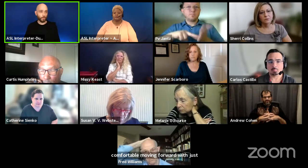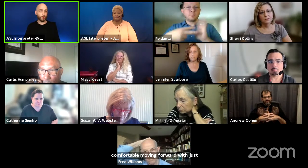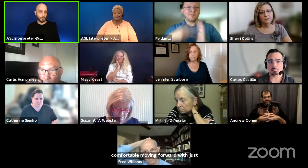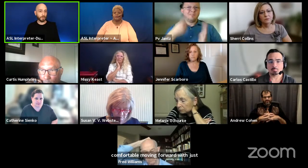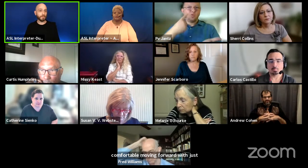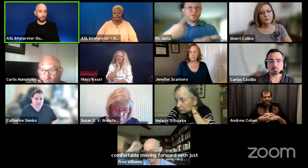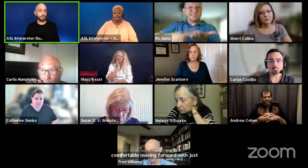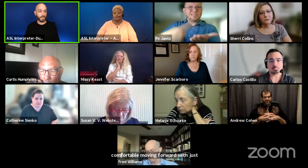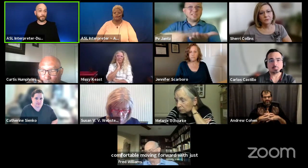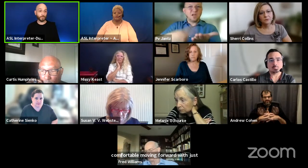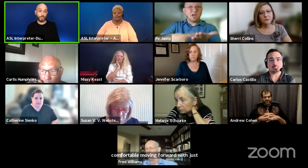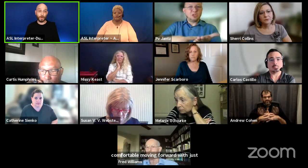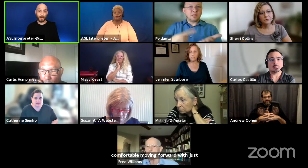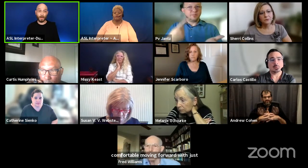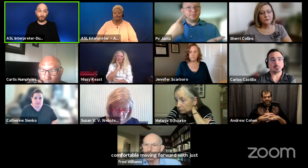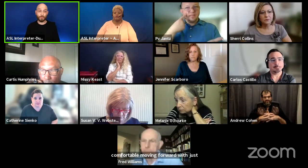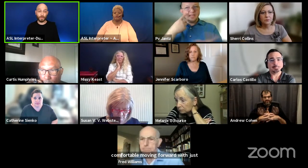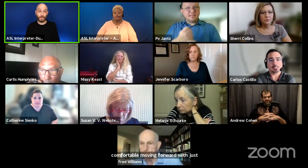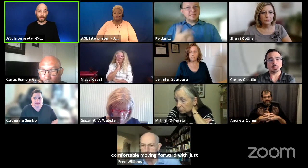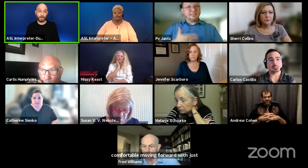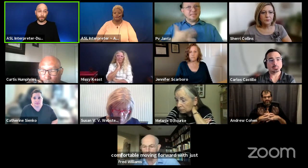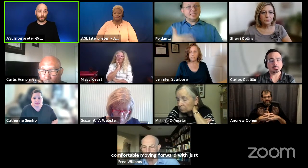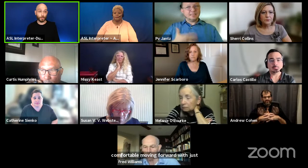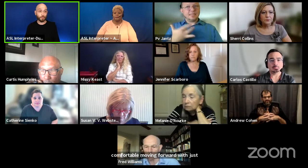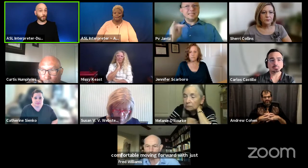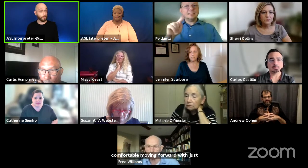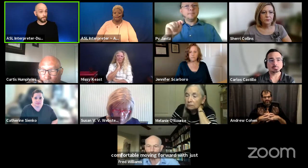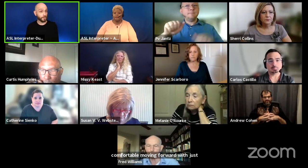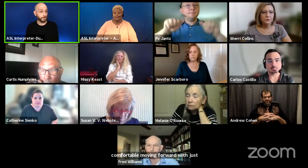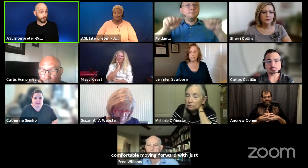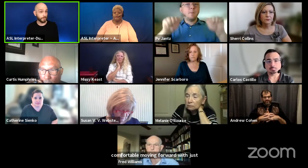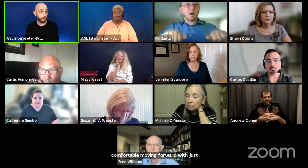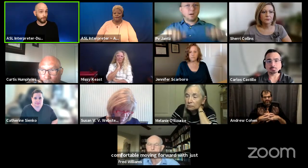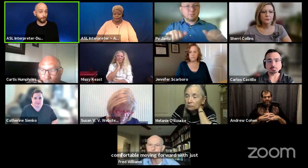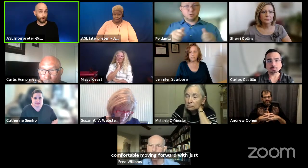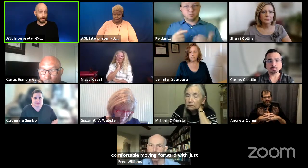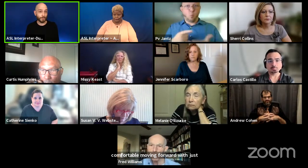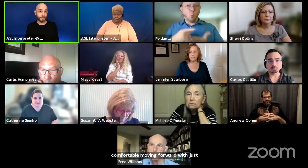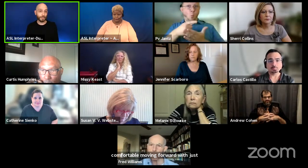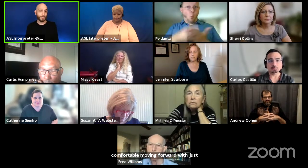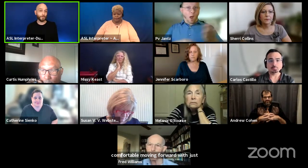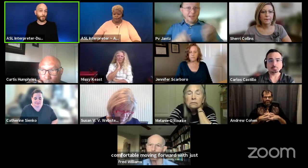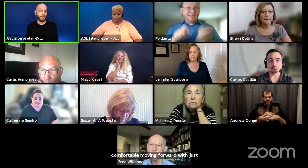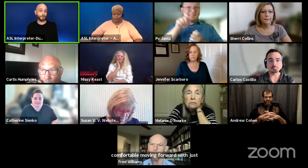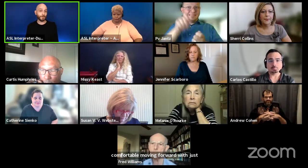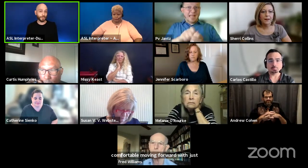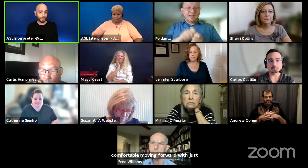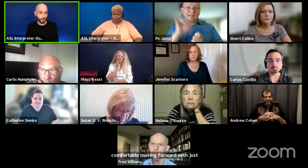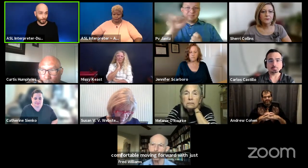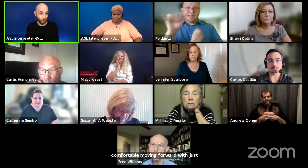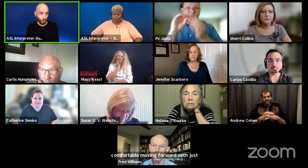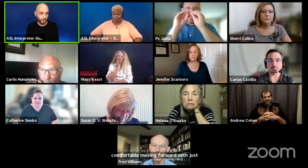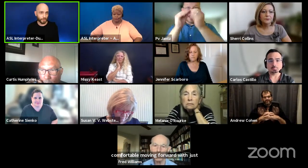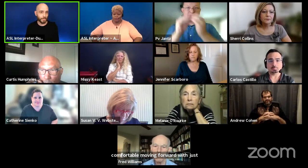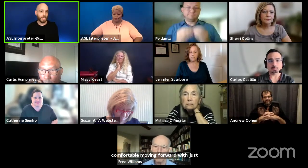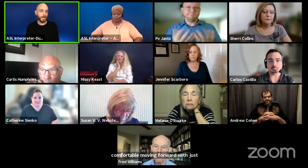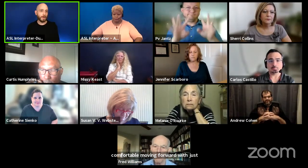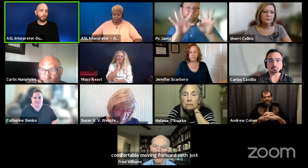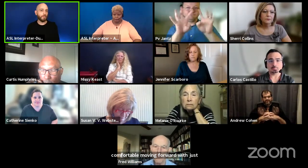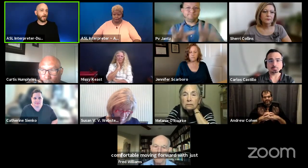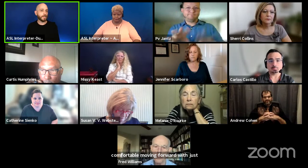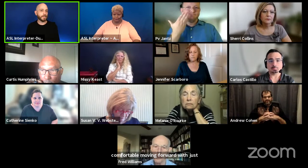the full board, because we do have a good purpose for our discussion. We do have good discussion